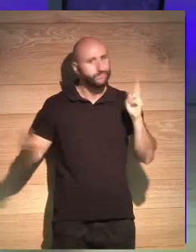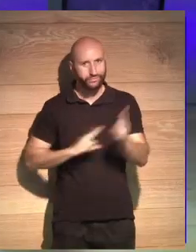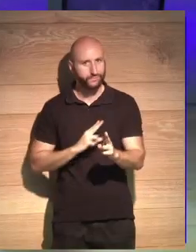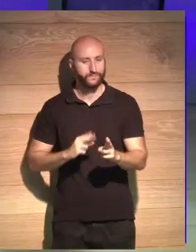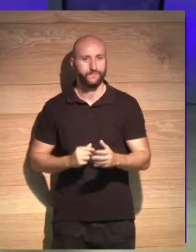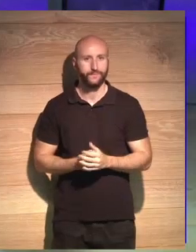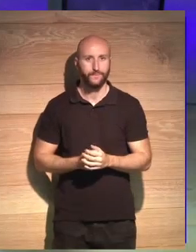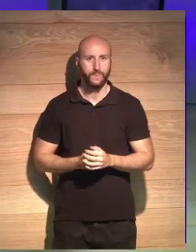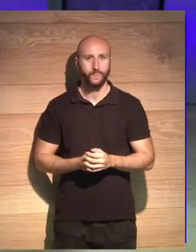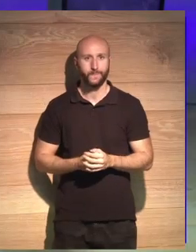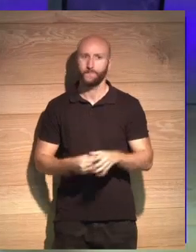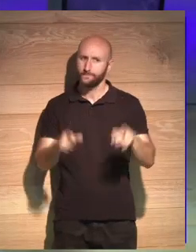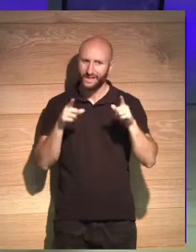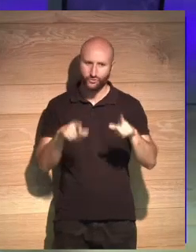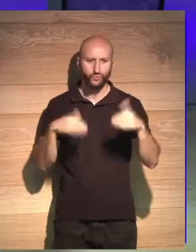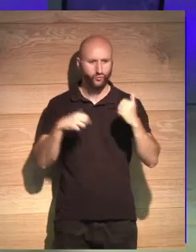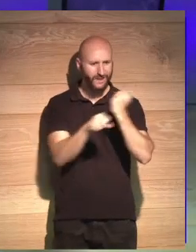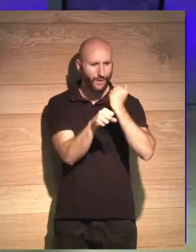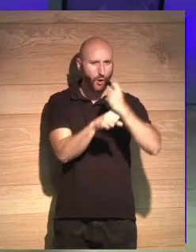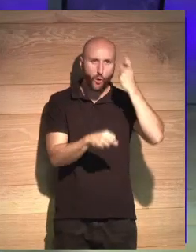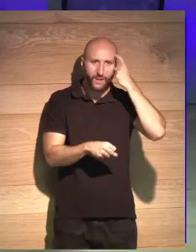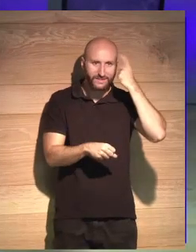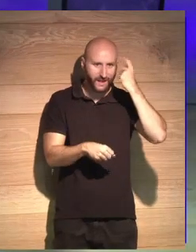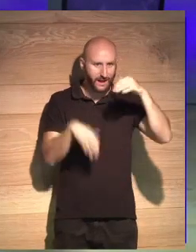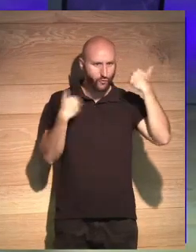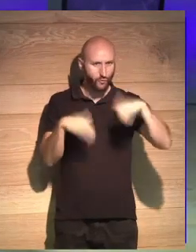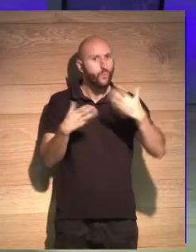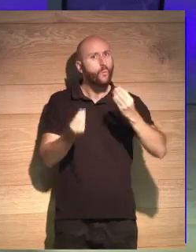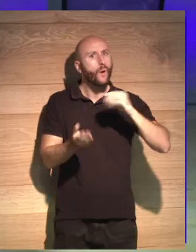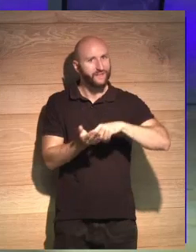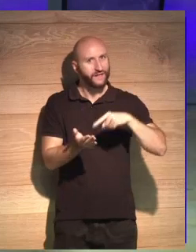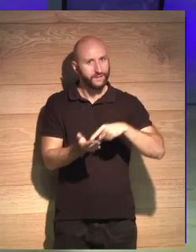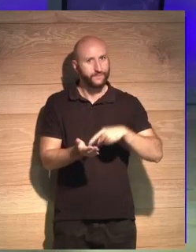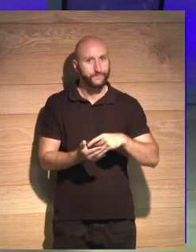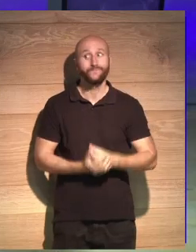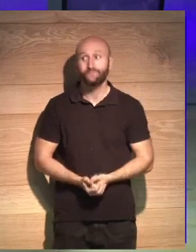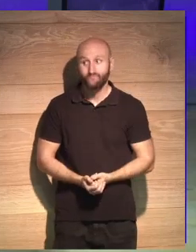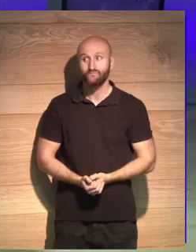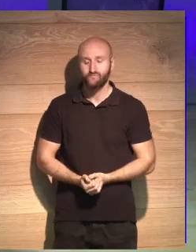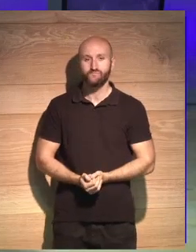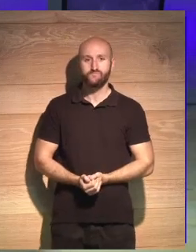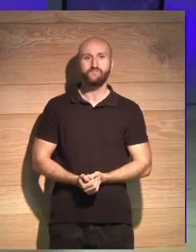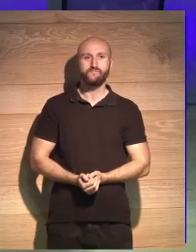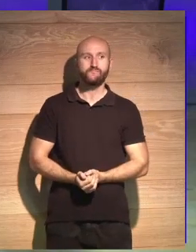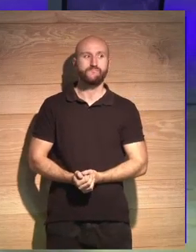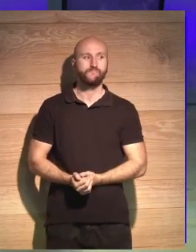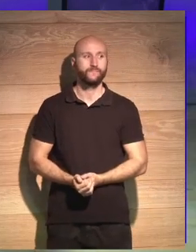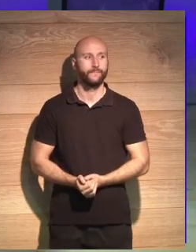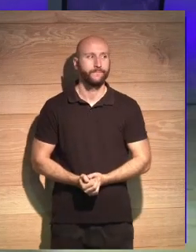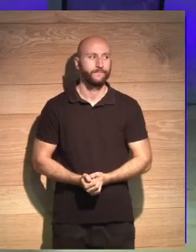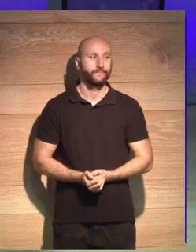unexpected happens, what you will do. For me, this is very demanding mental